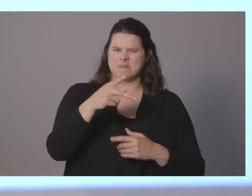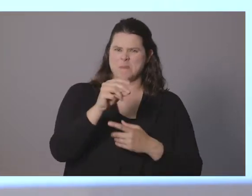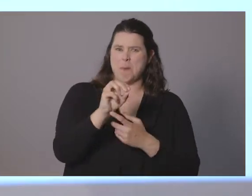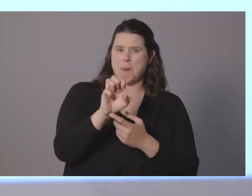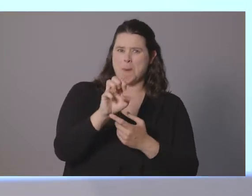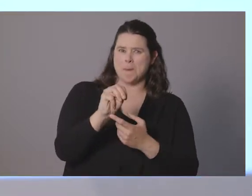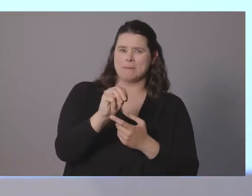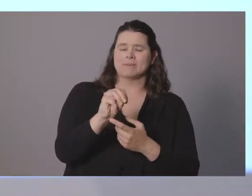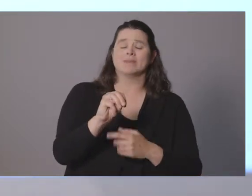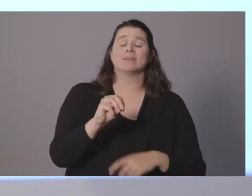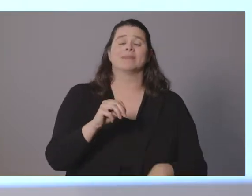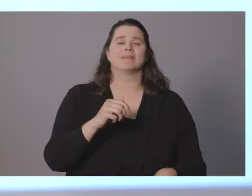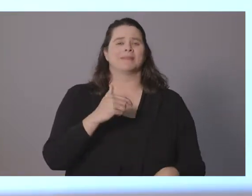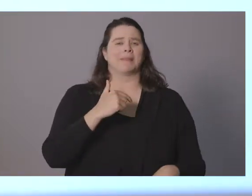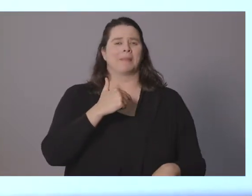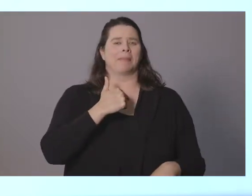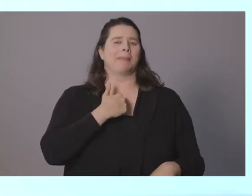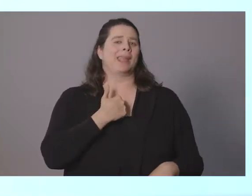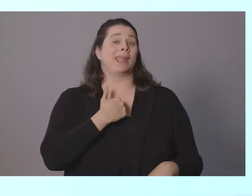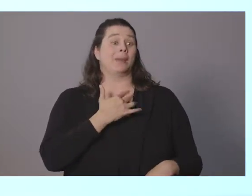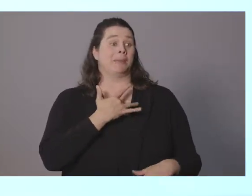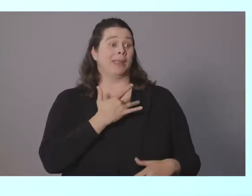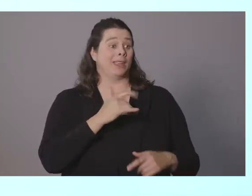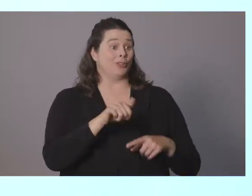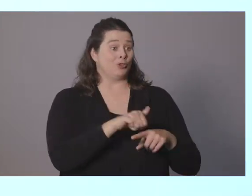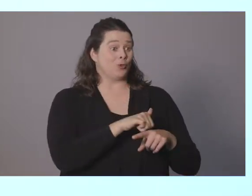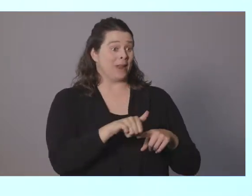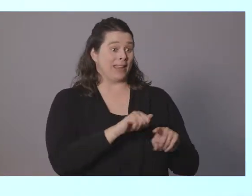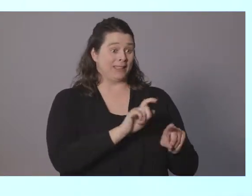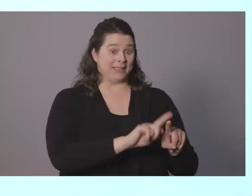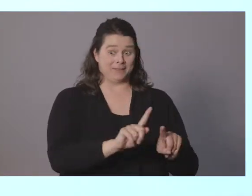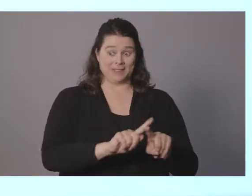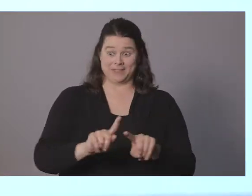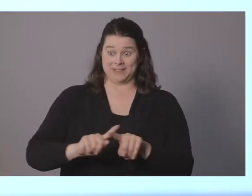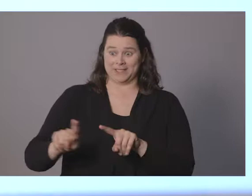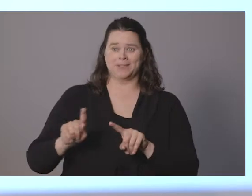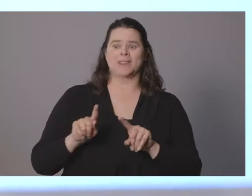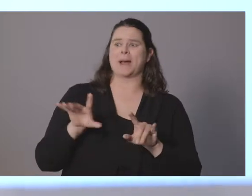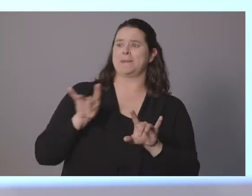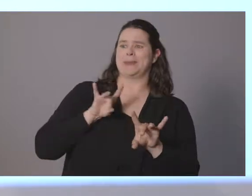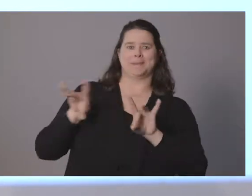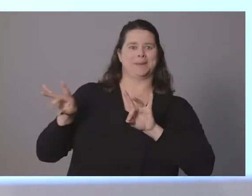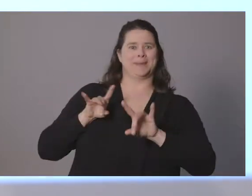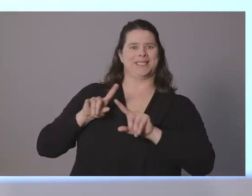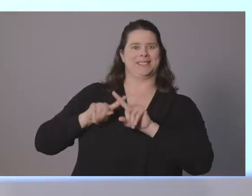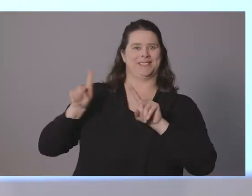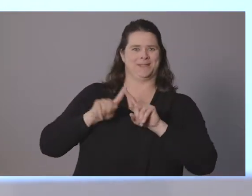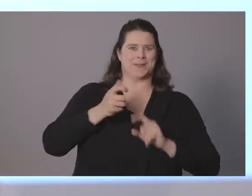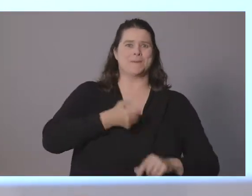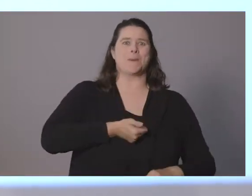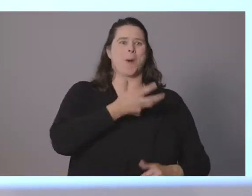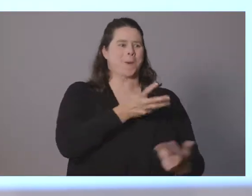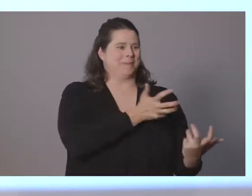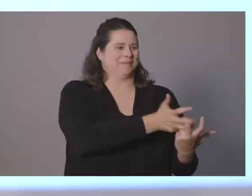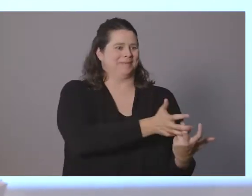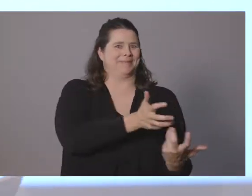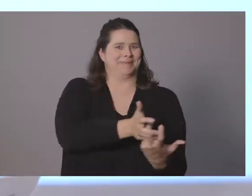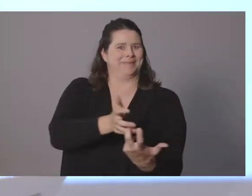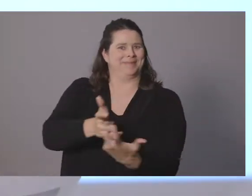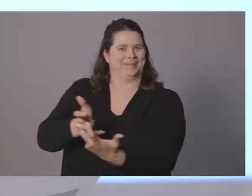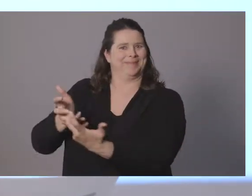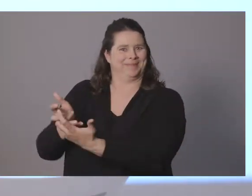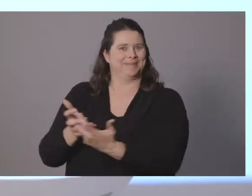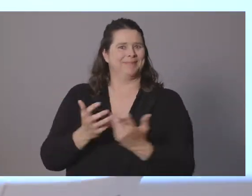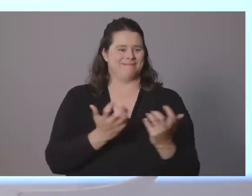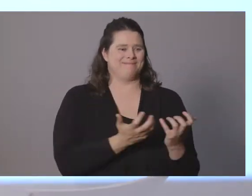poem actually for you all. And one of the fun things for me is that I actually change the poems each training. So we get